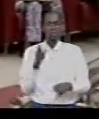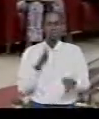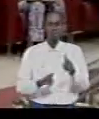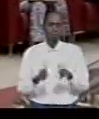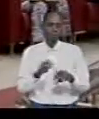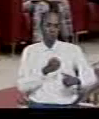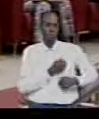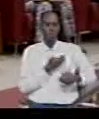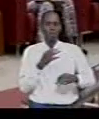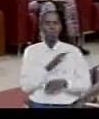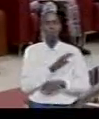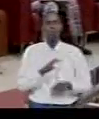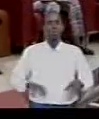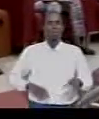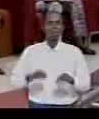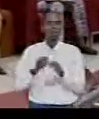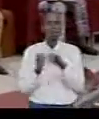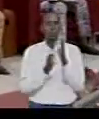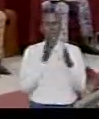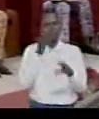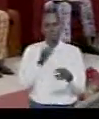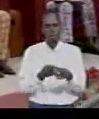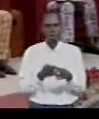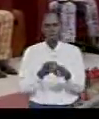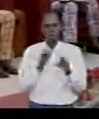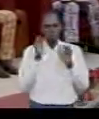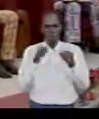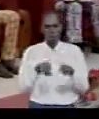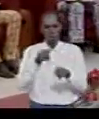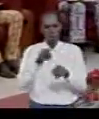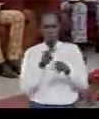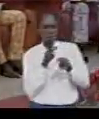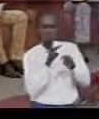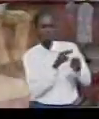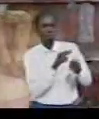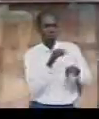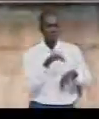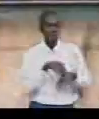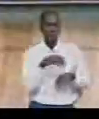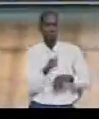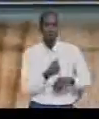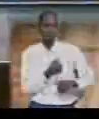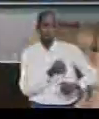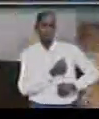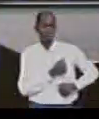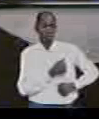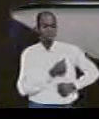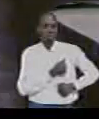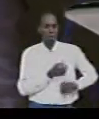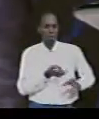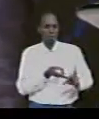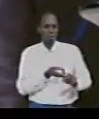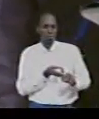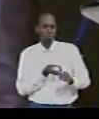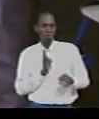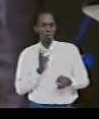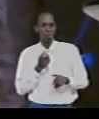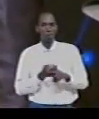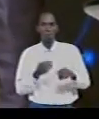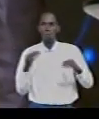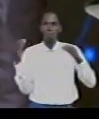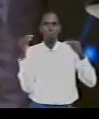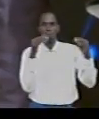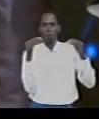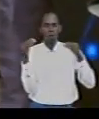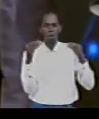name. Can you think of a soldier running back from the battlefield, and